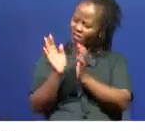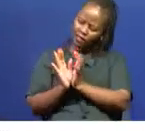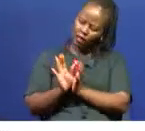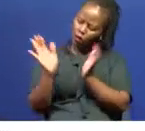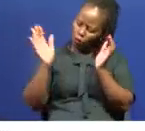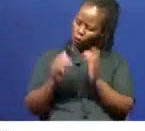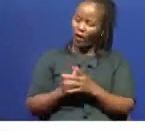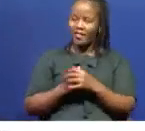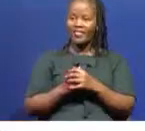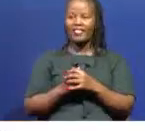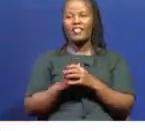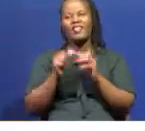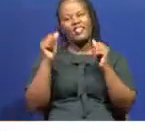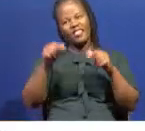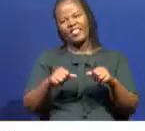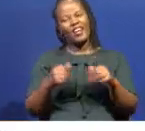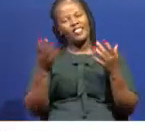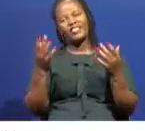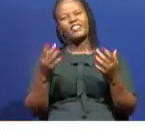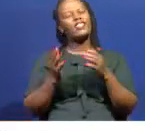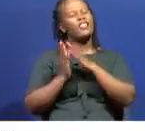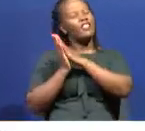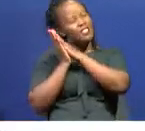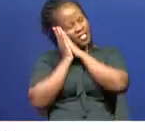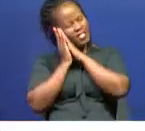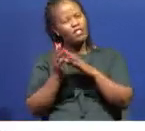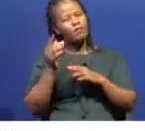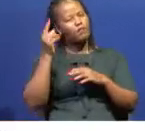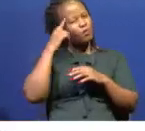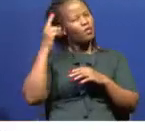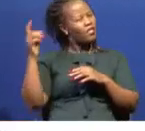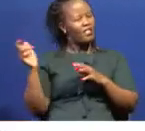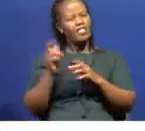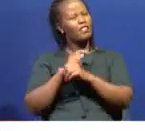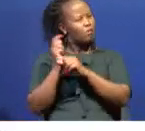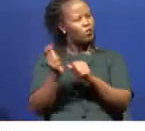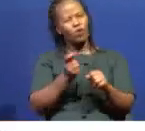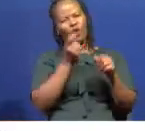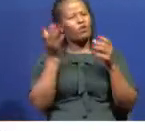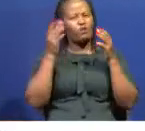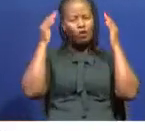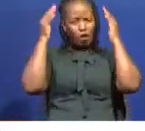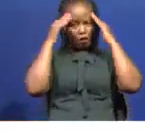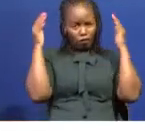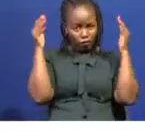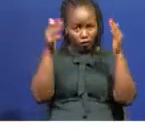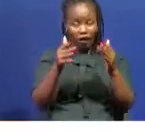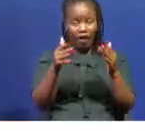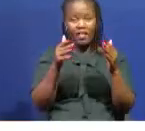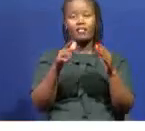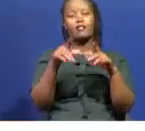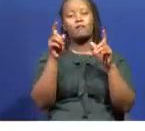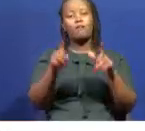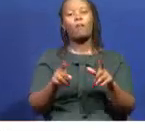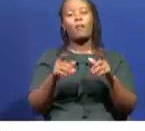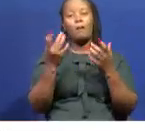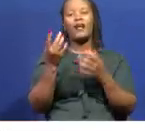like eat, sleep, dream, golf if you want to take it as a career. So it's a grind. You have to